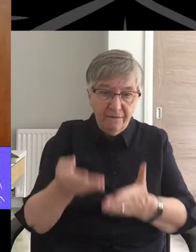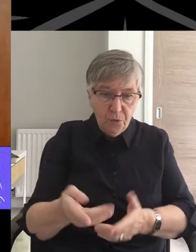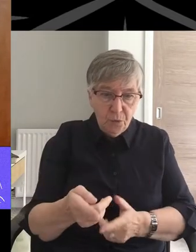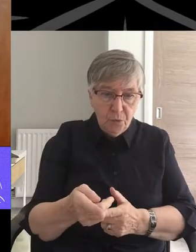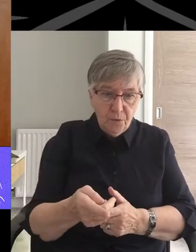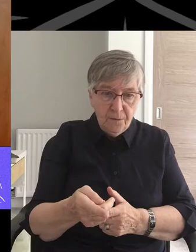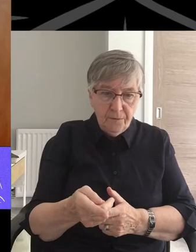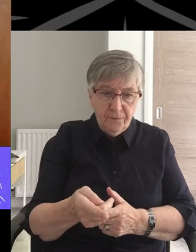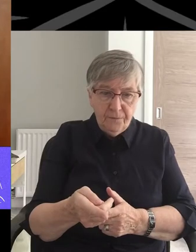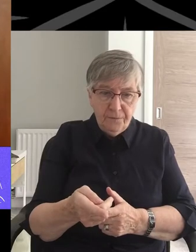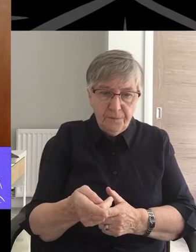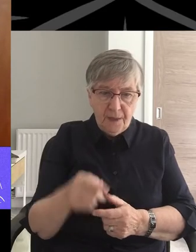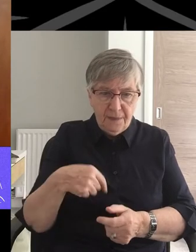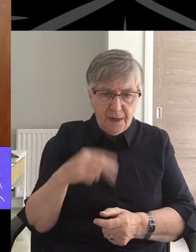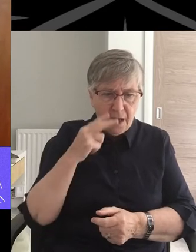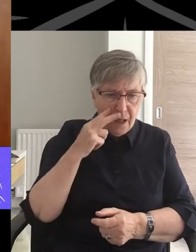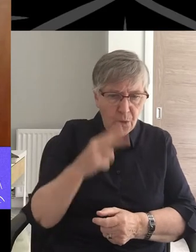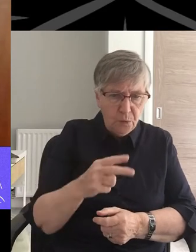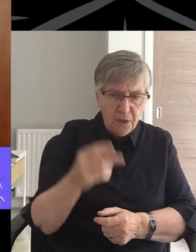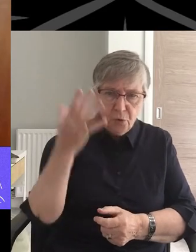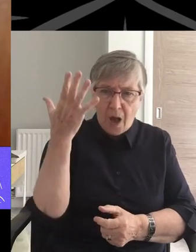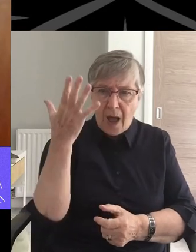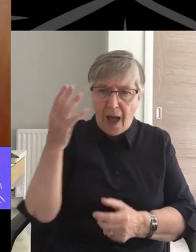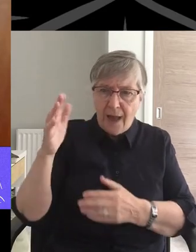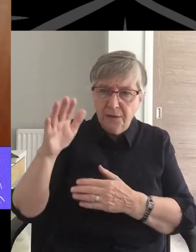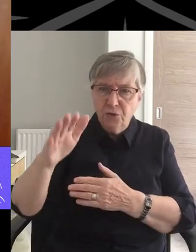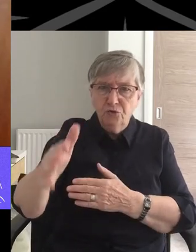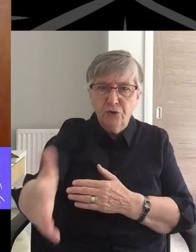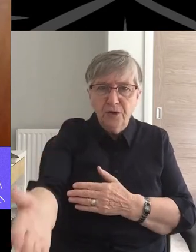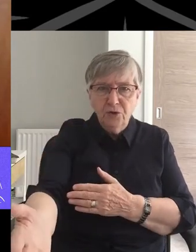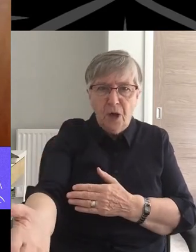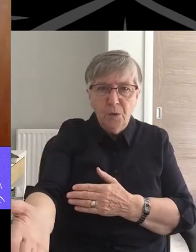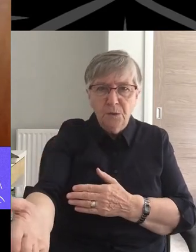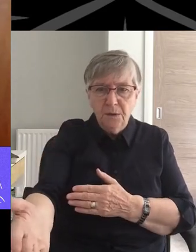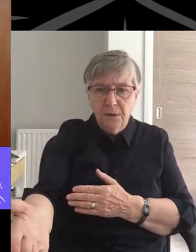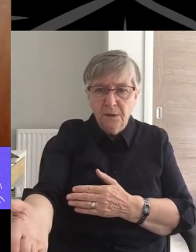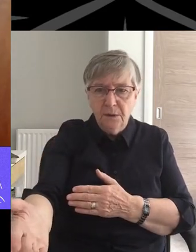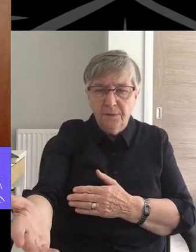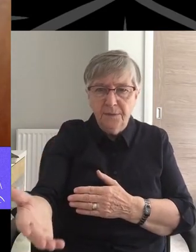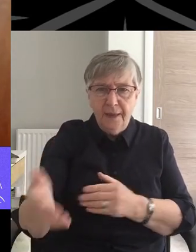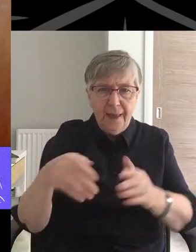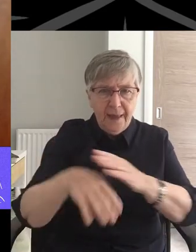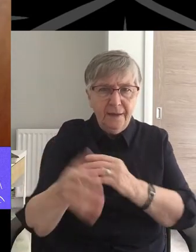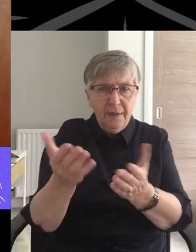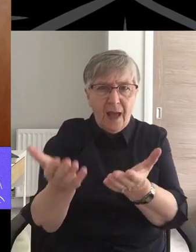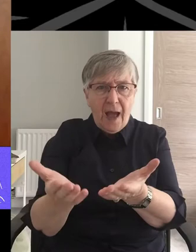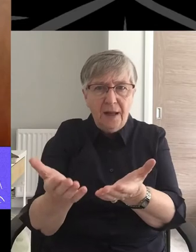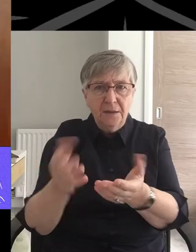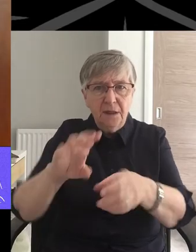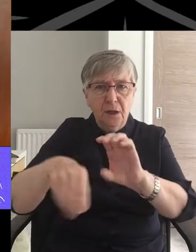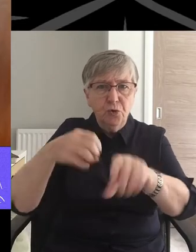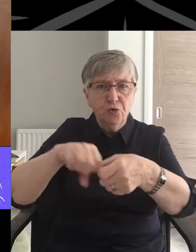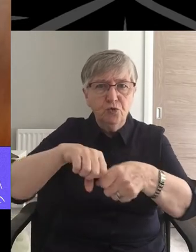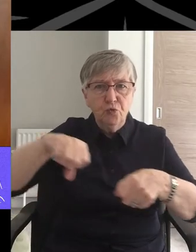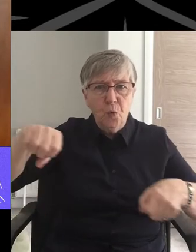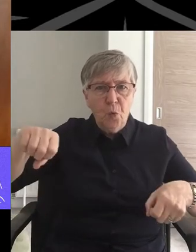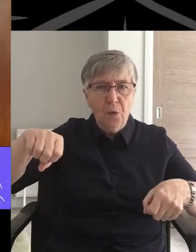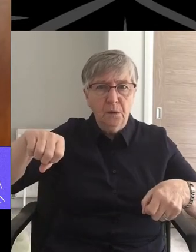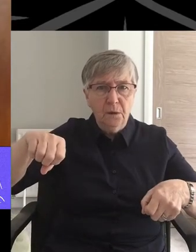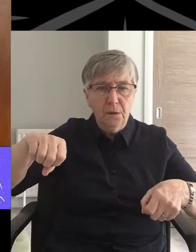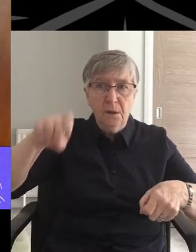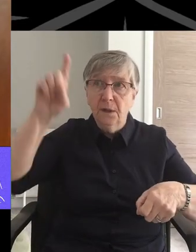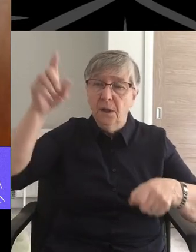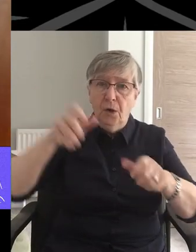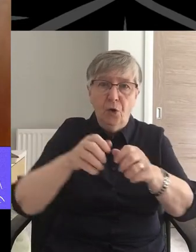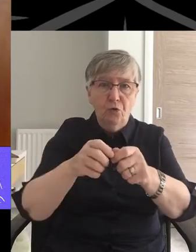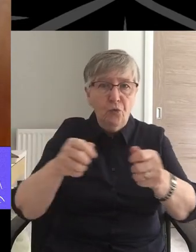Then I looked, and I saw a hand stretched out to me. In it was a scroll, which he unrolled